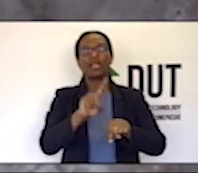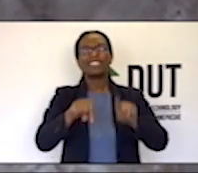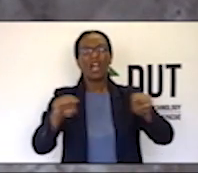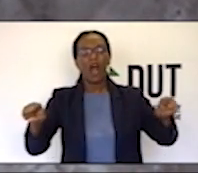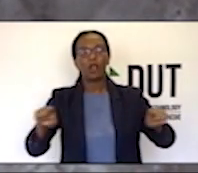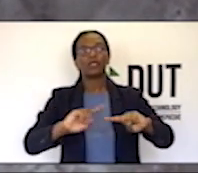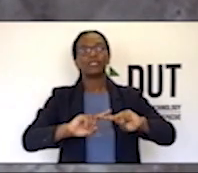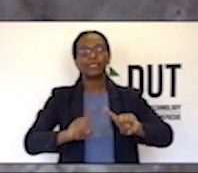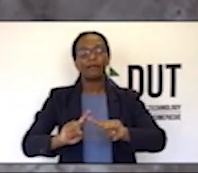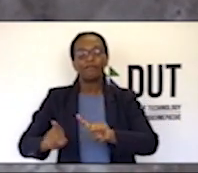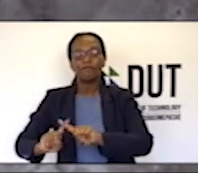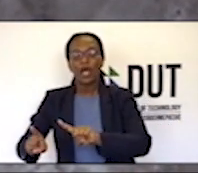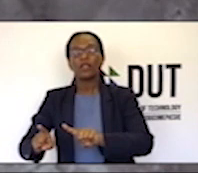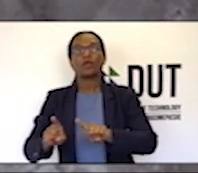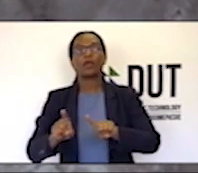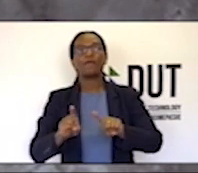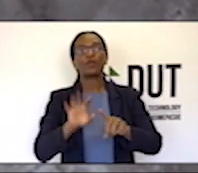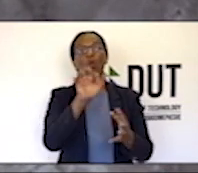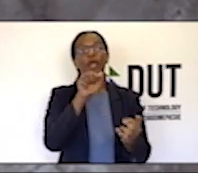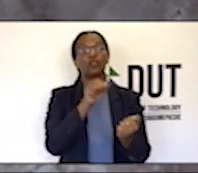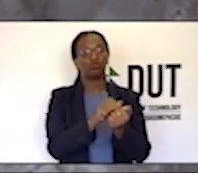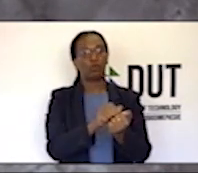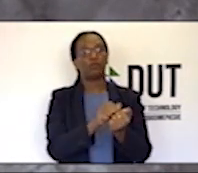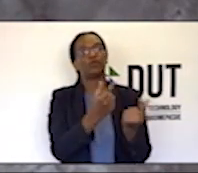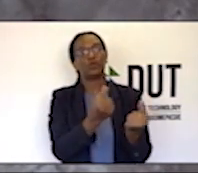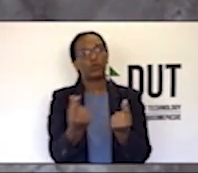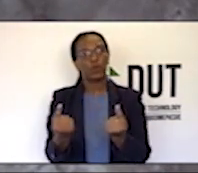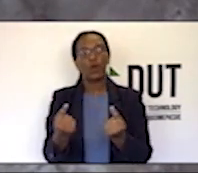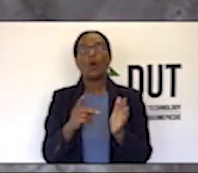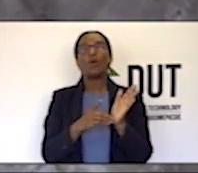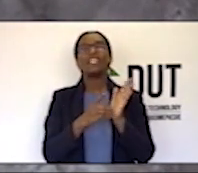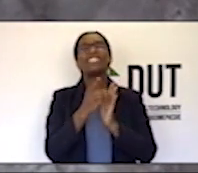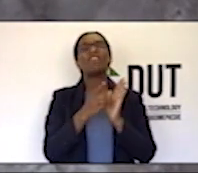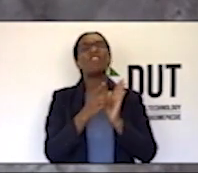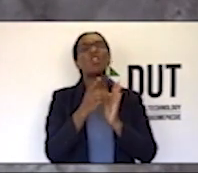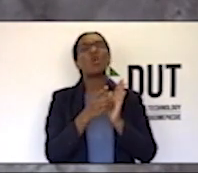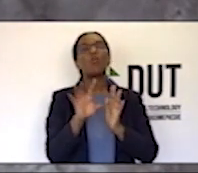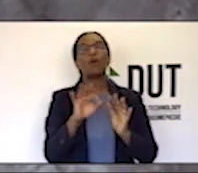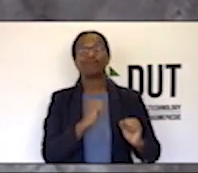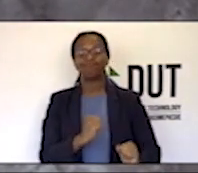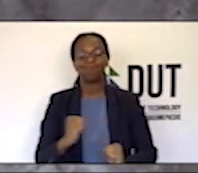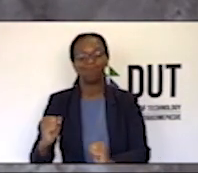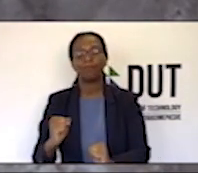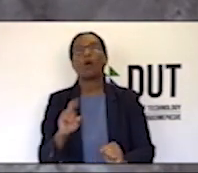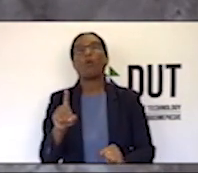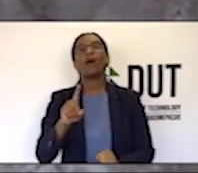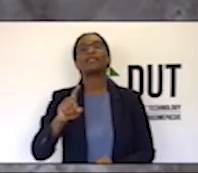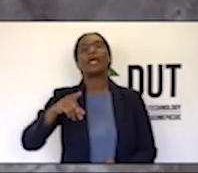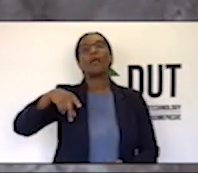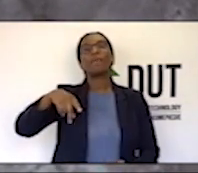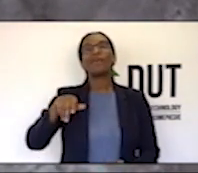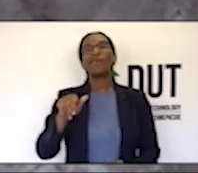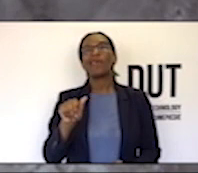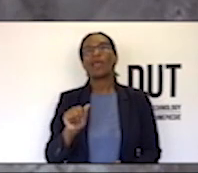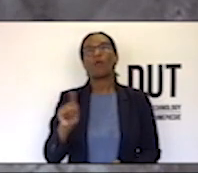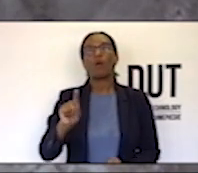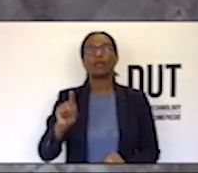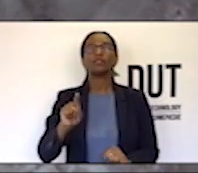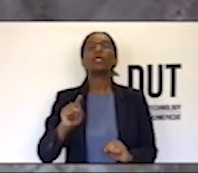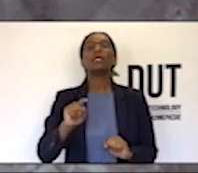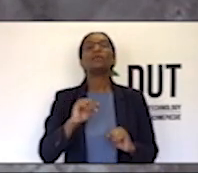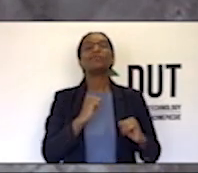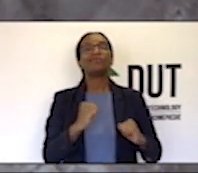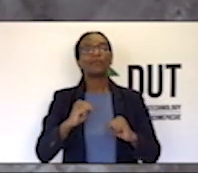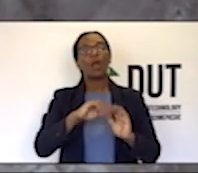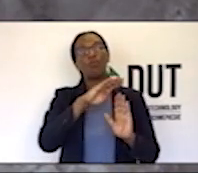programs. We also develop and sustain a peer education program amongst DUT